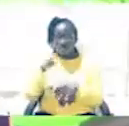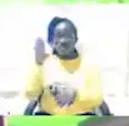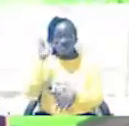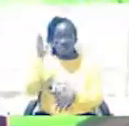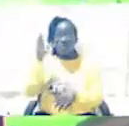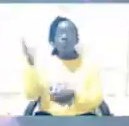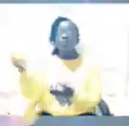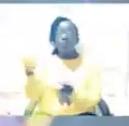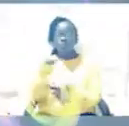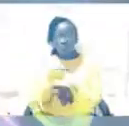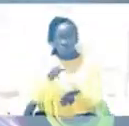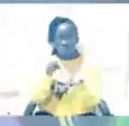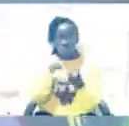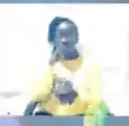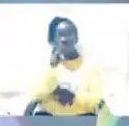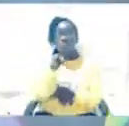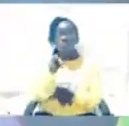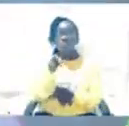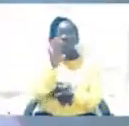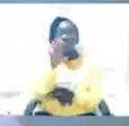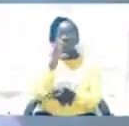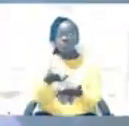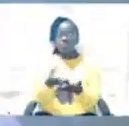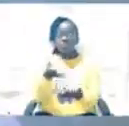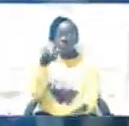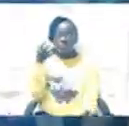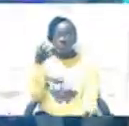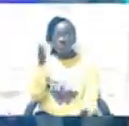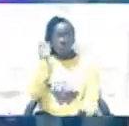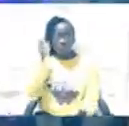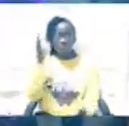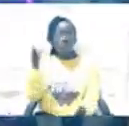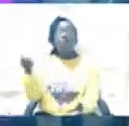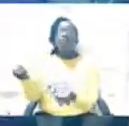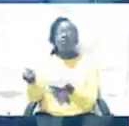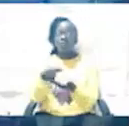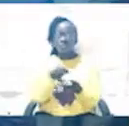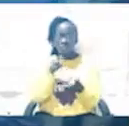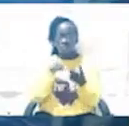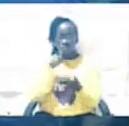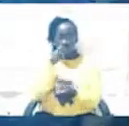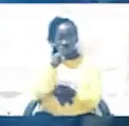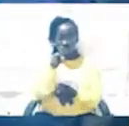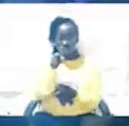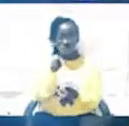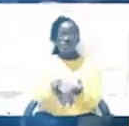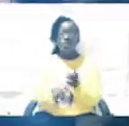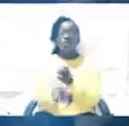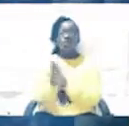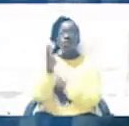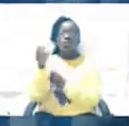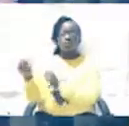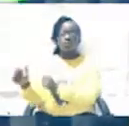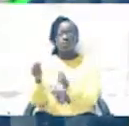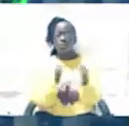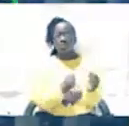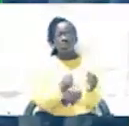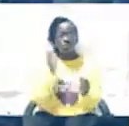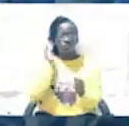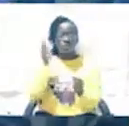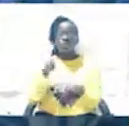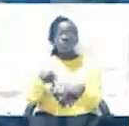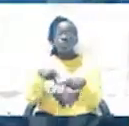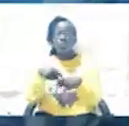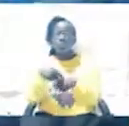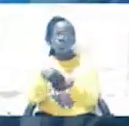Your lost wealth will come back to you. The Almighty God will put a new power, a new might over